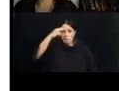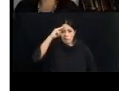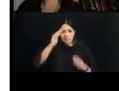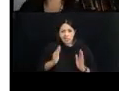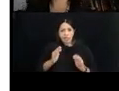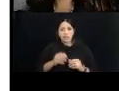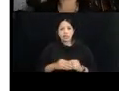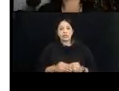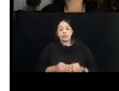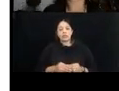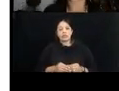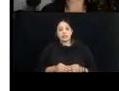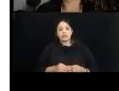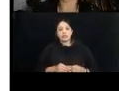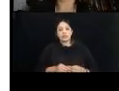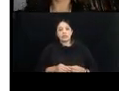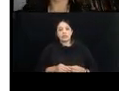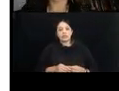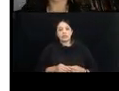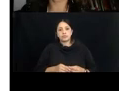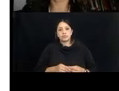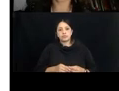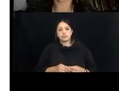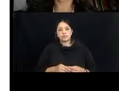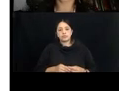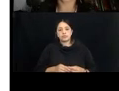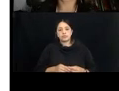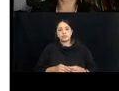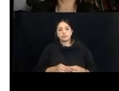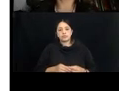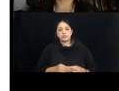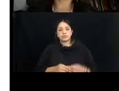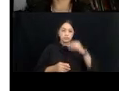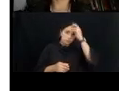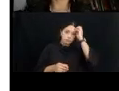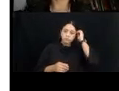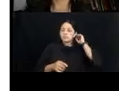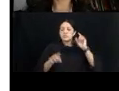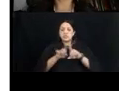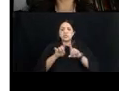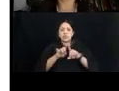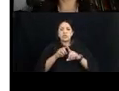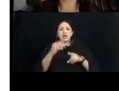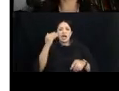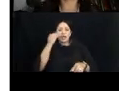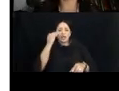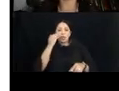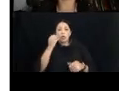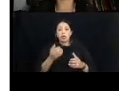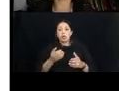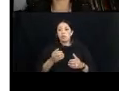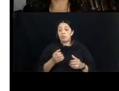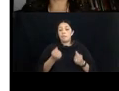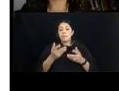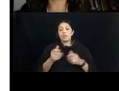me. And I think those same things were, you know, infecting everyone else, and everyone responded